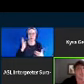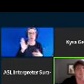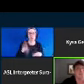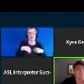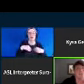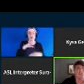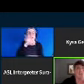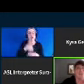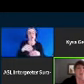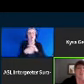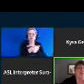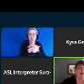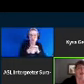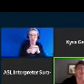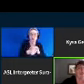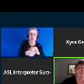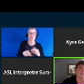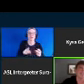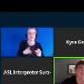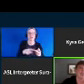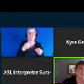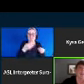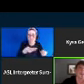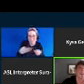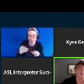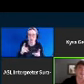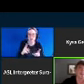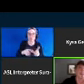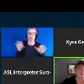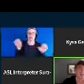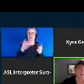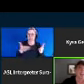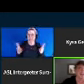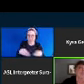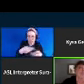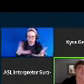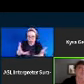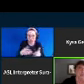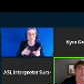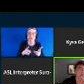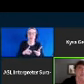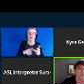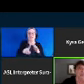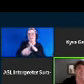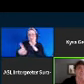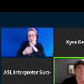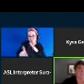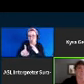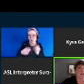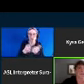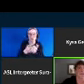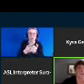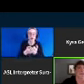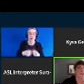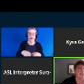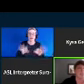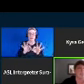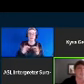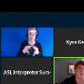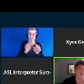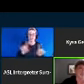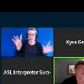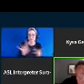feeding, distribution of emergency supplies, evacuation support, reunification of families, and support for household